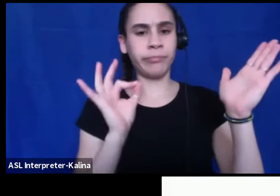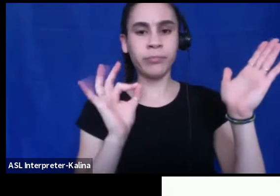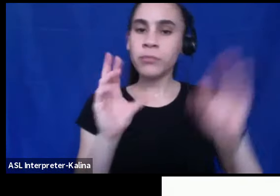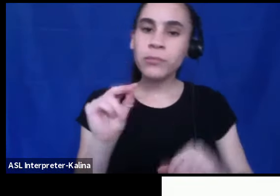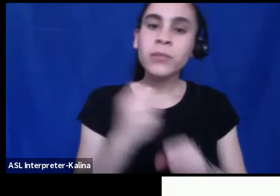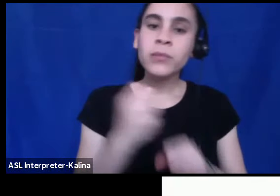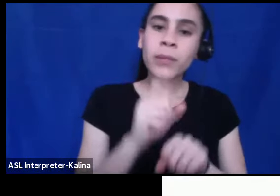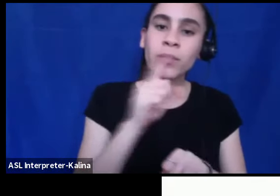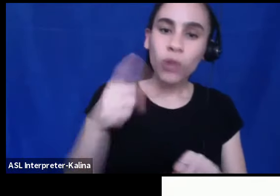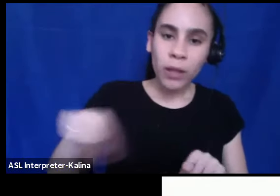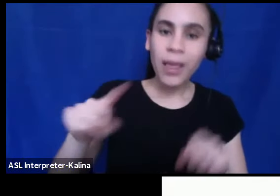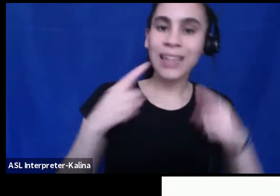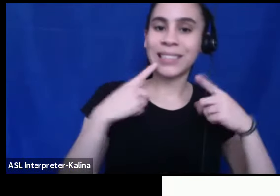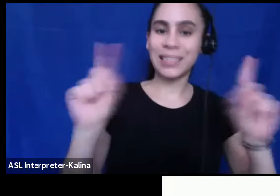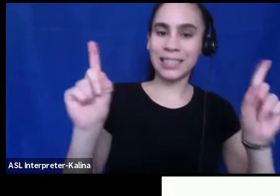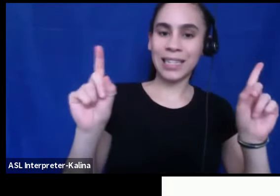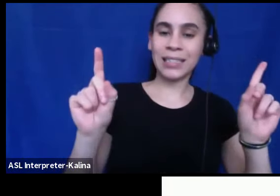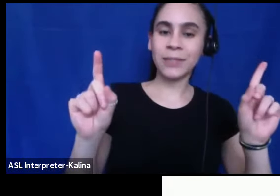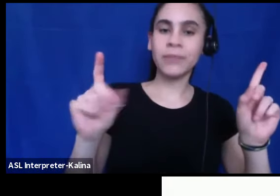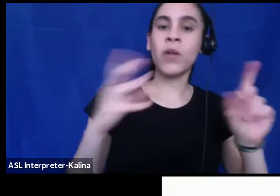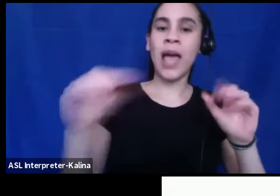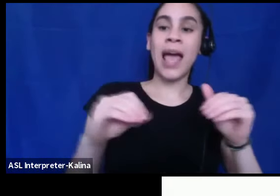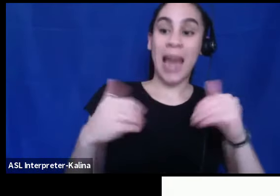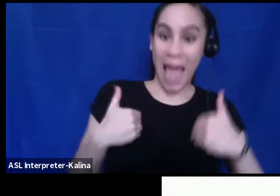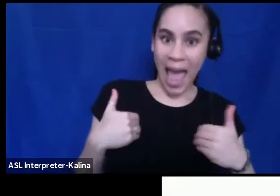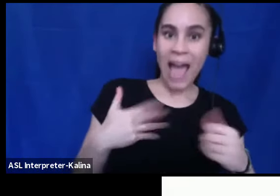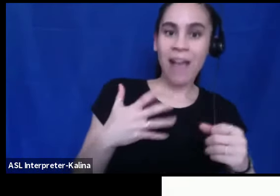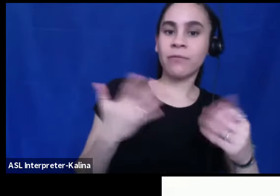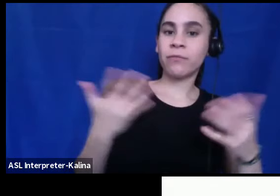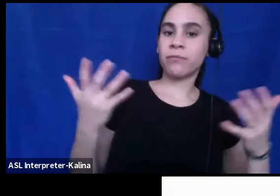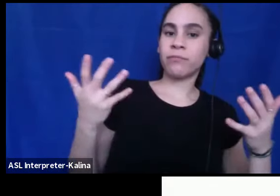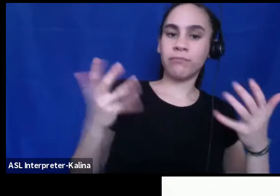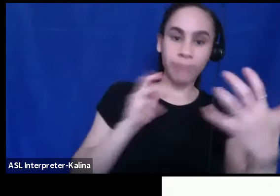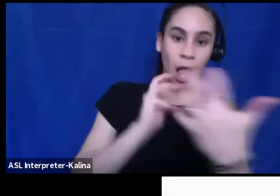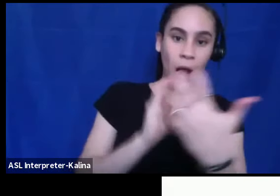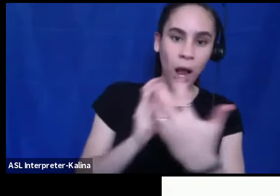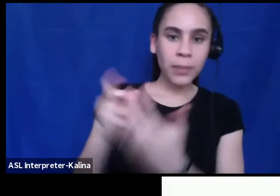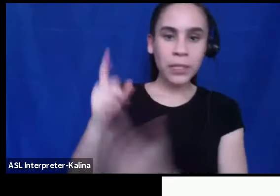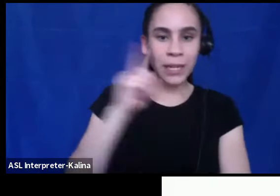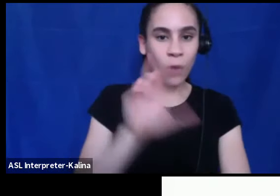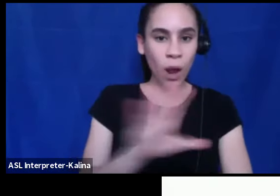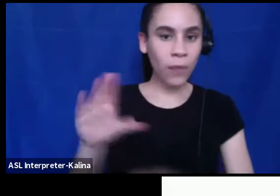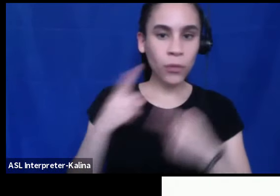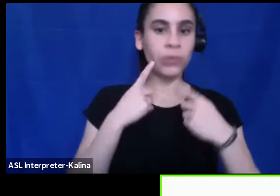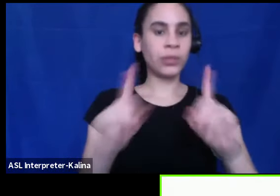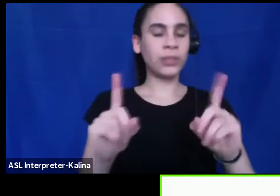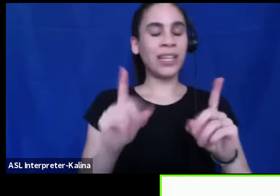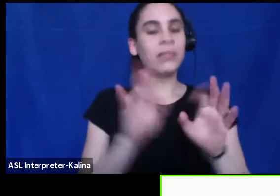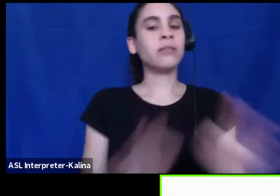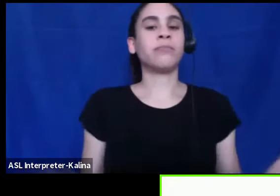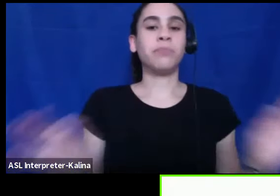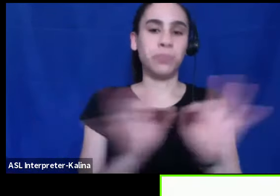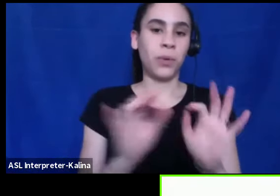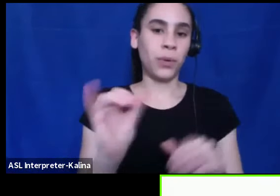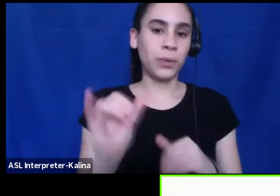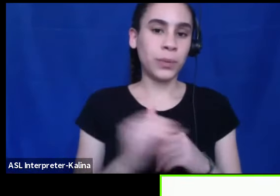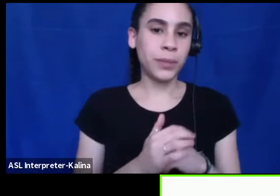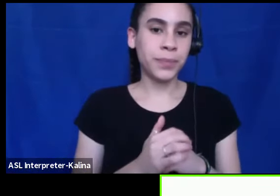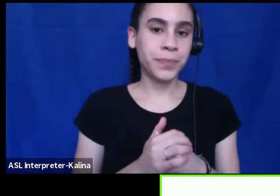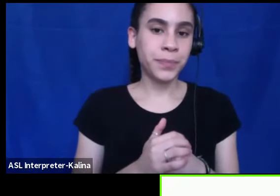what they need to be successful long-term in an organization is really, really important. Yeah, we talk a lot